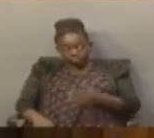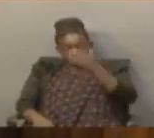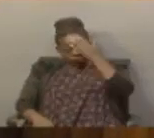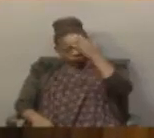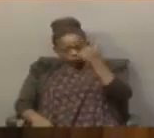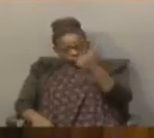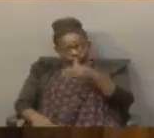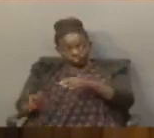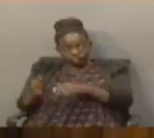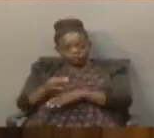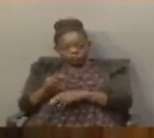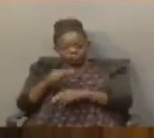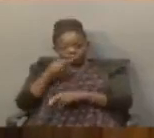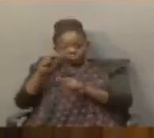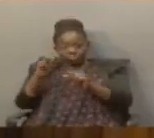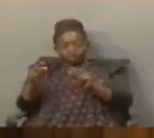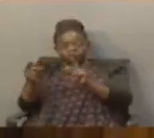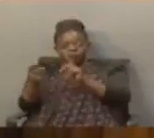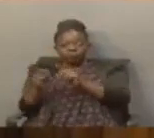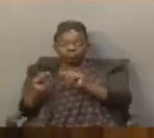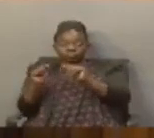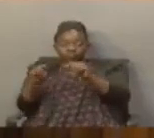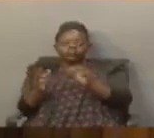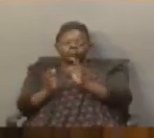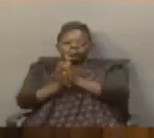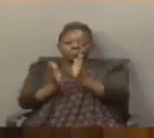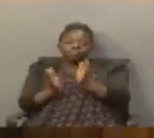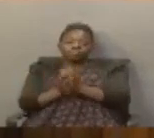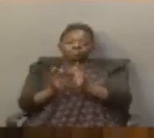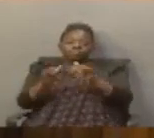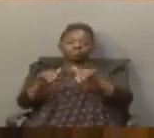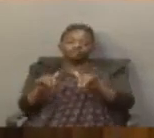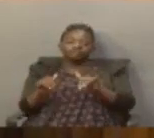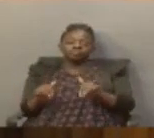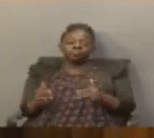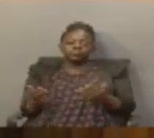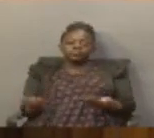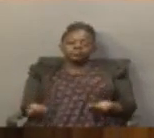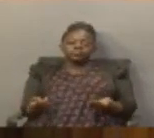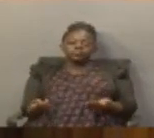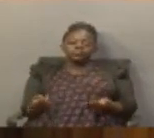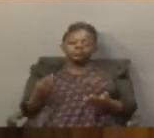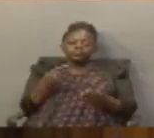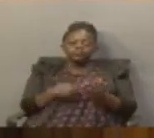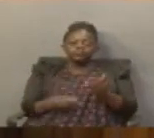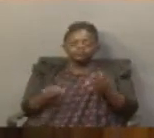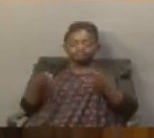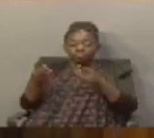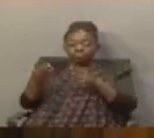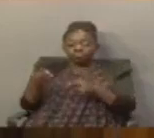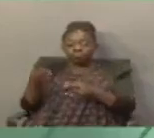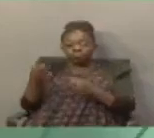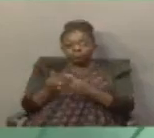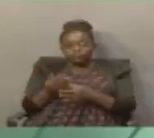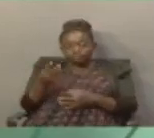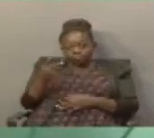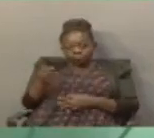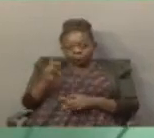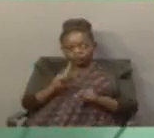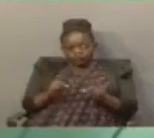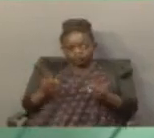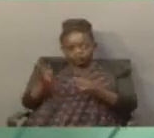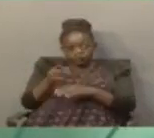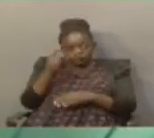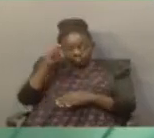minisita ataabadde mu nsinkano eyo ajja annyonnyole paalamenti ku bintu ebyabadde wakati w'abantu ababiri. Minisita